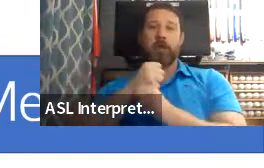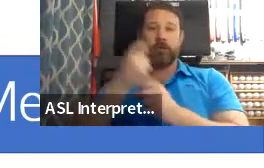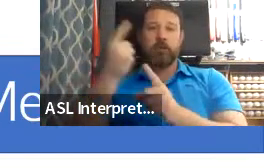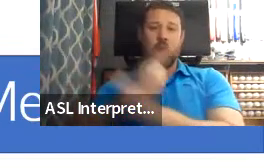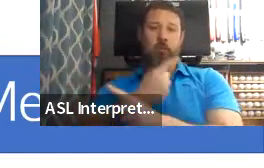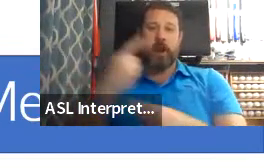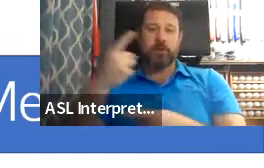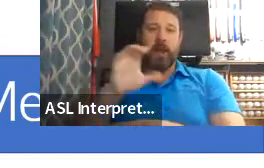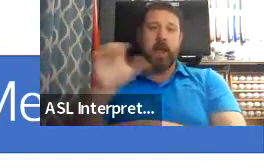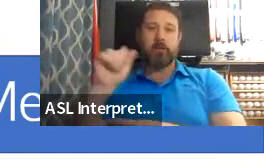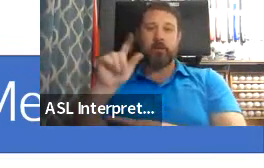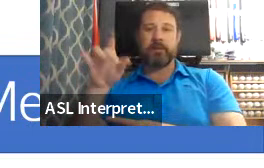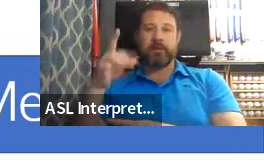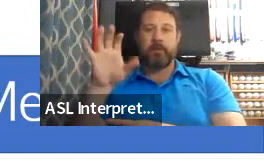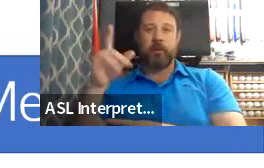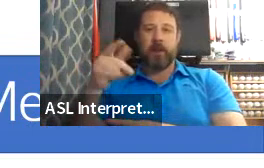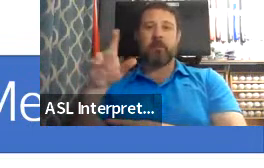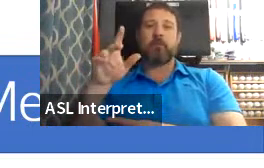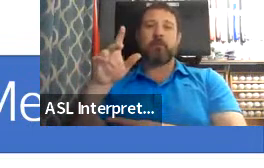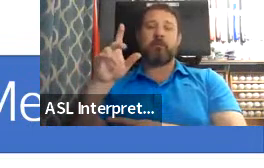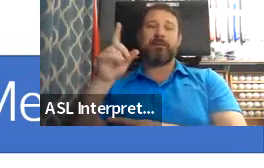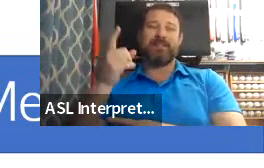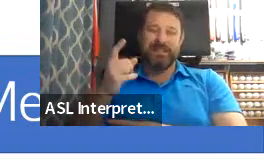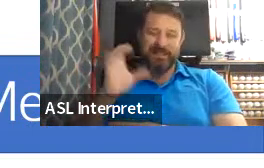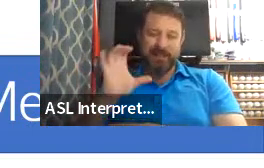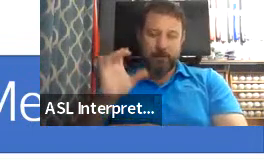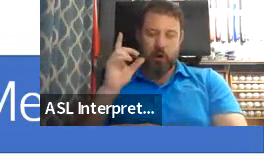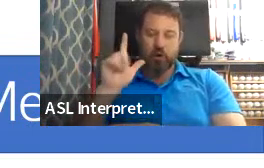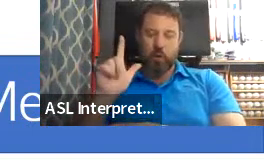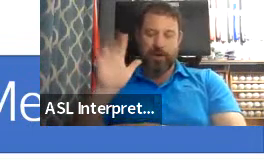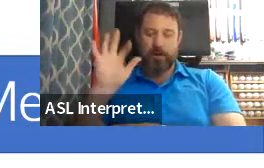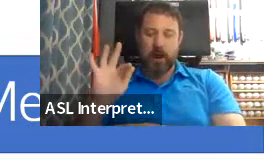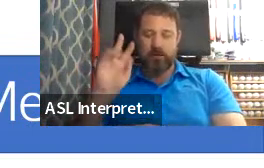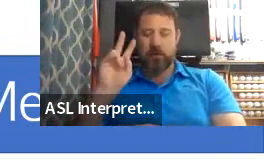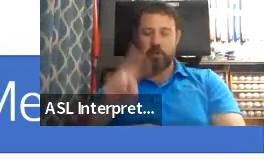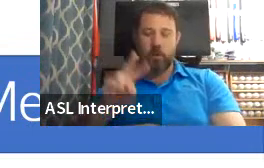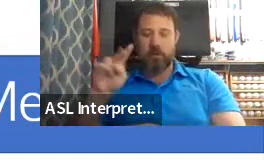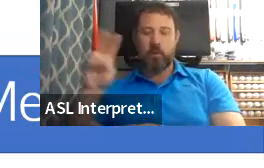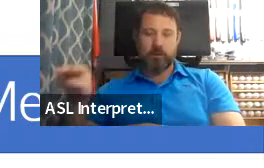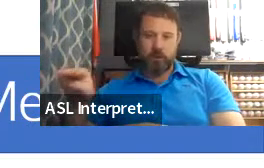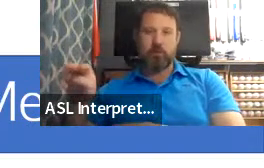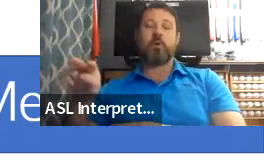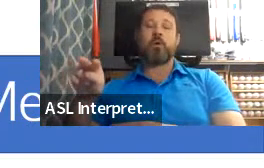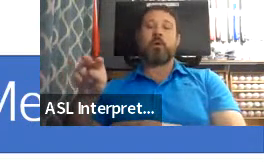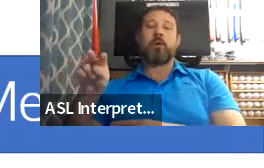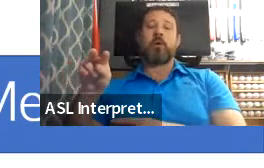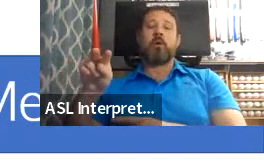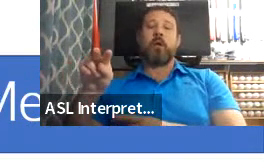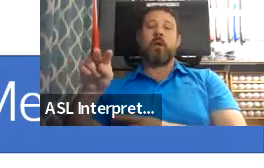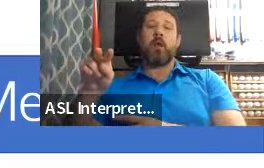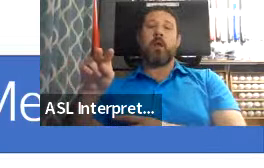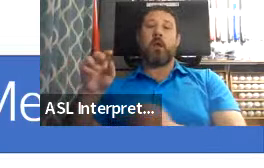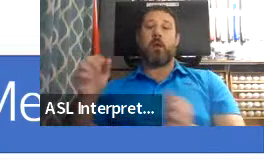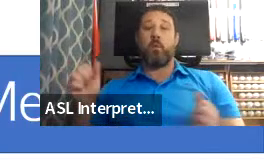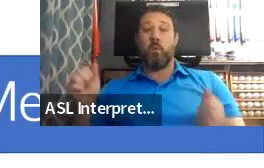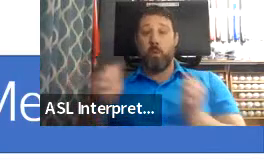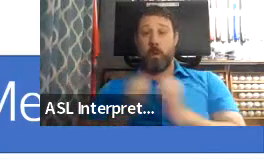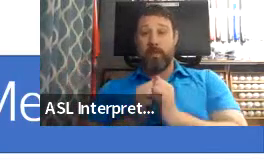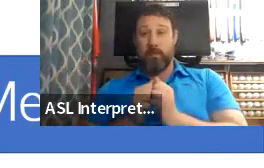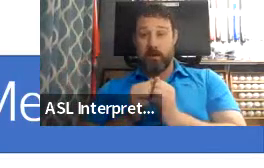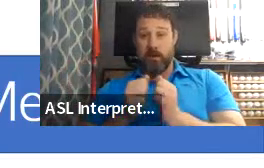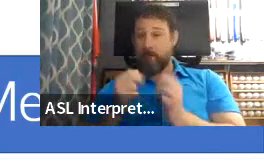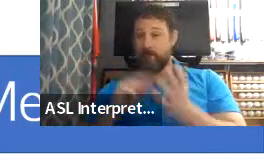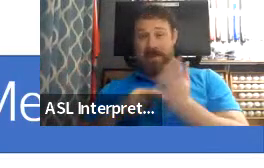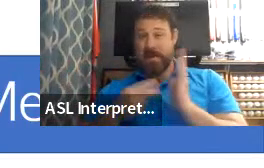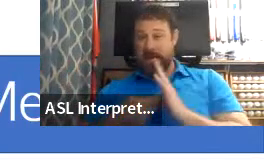29 of 2020, December 29, 2022. And with that signing of that, that included